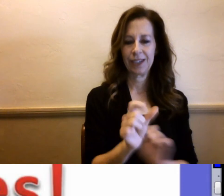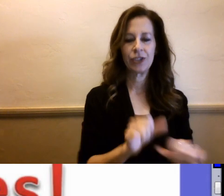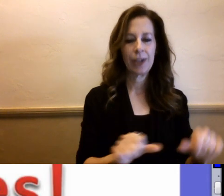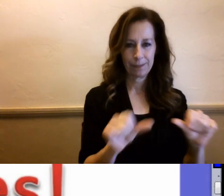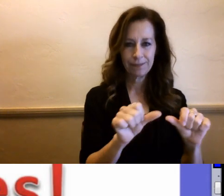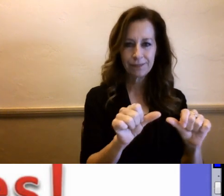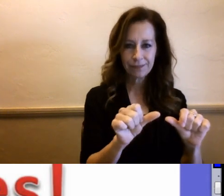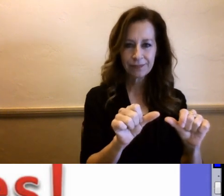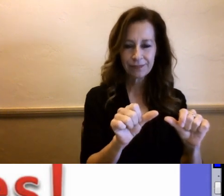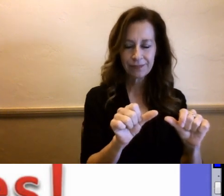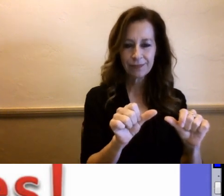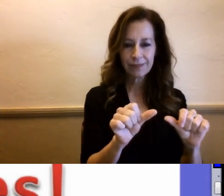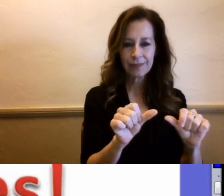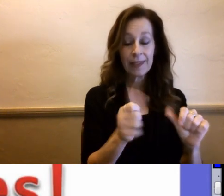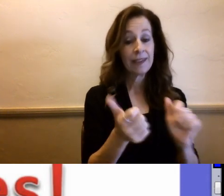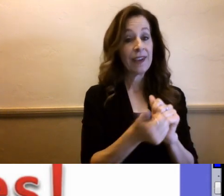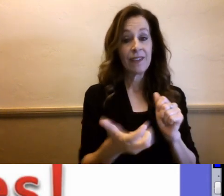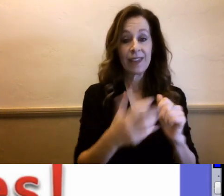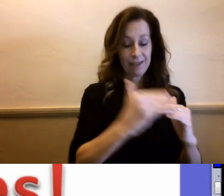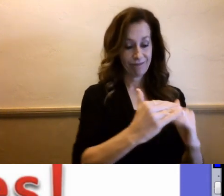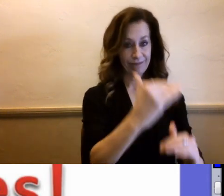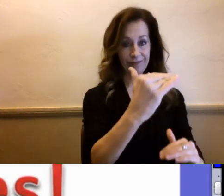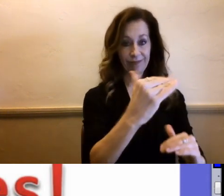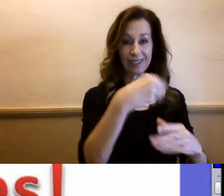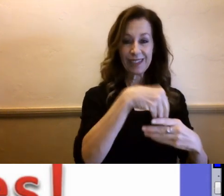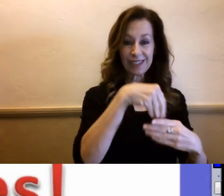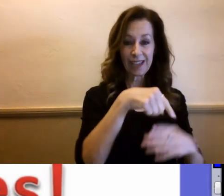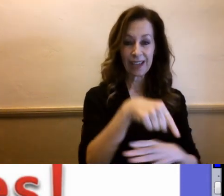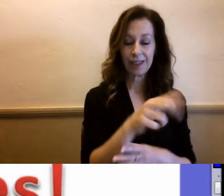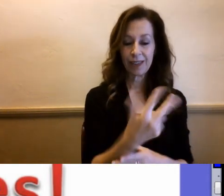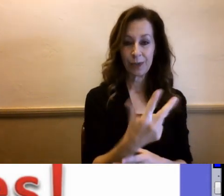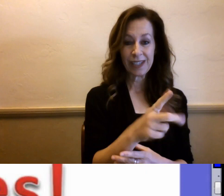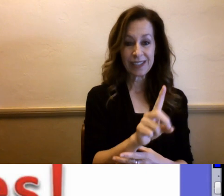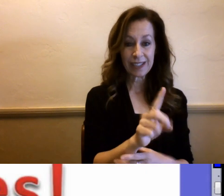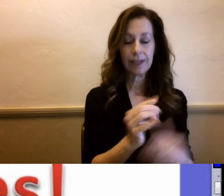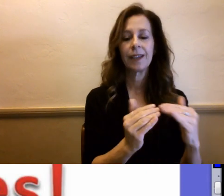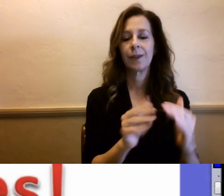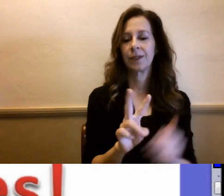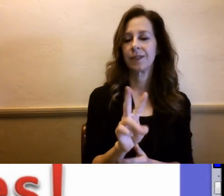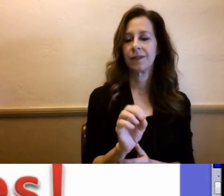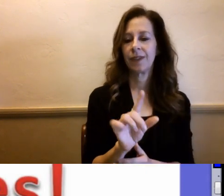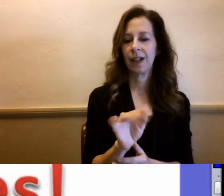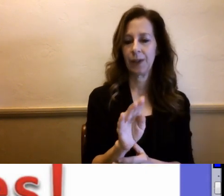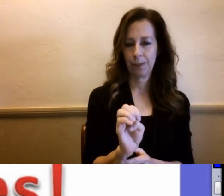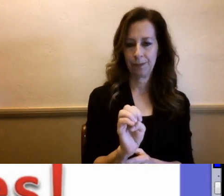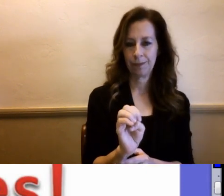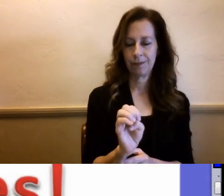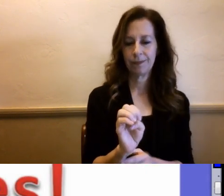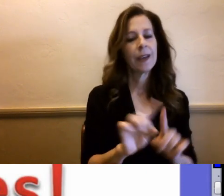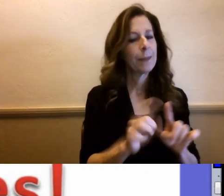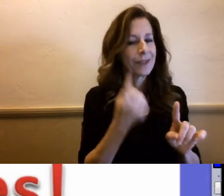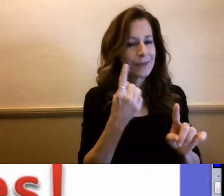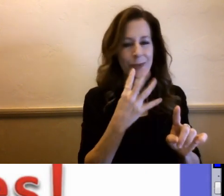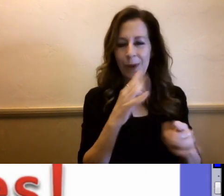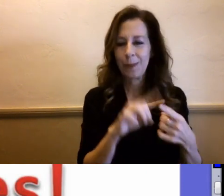shape. All right, so all the space that's in the inside of this 3D shape is volume. Okay, but we're not